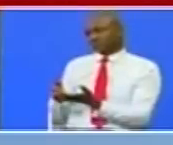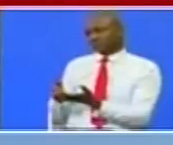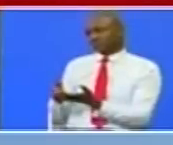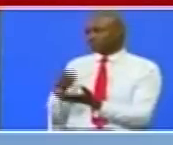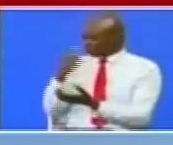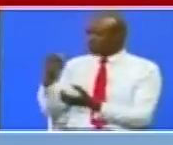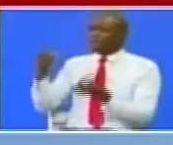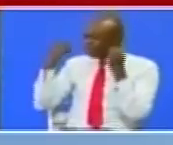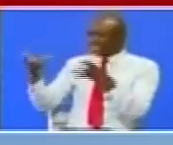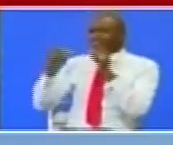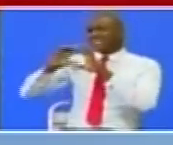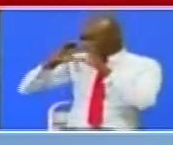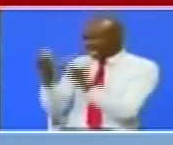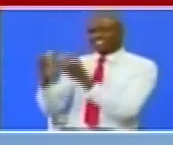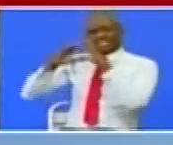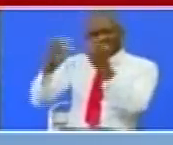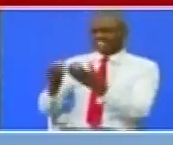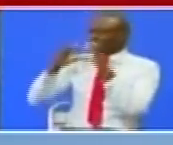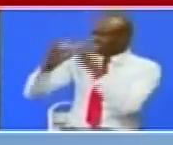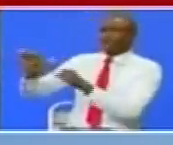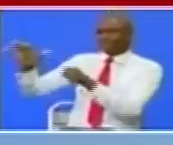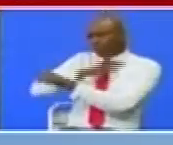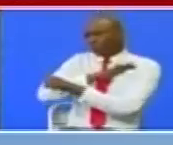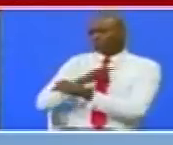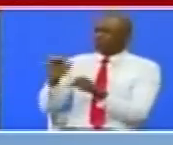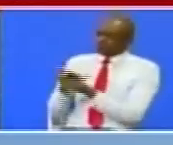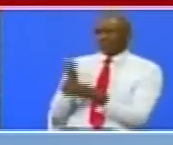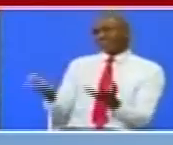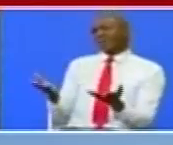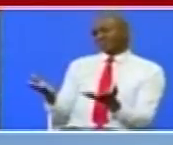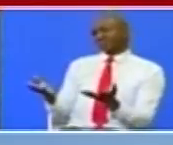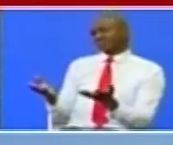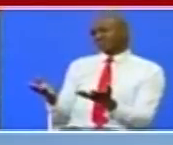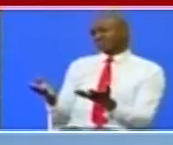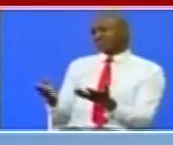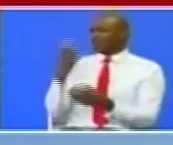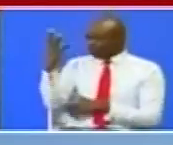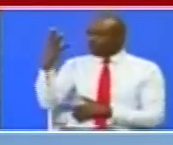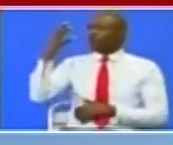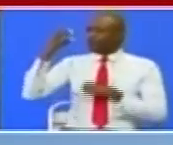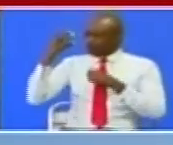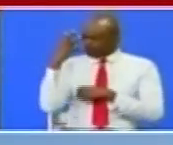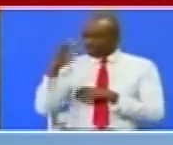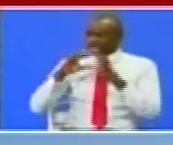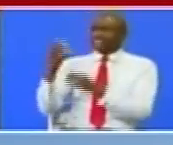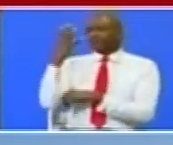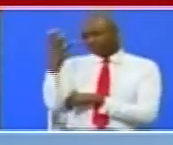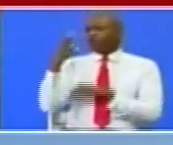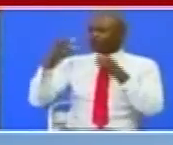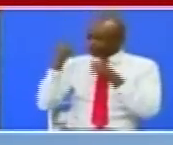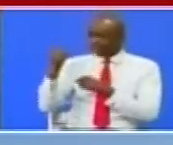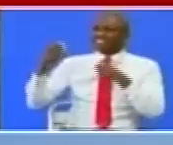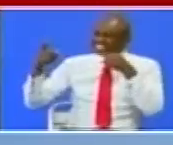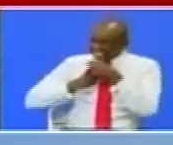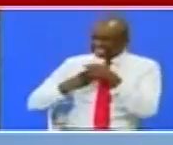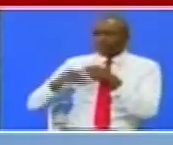So quite a number of classes we have closed down. Classes 4, 5, 6, those classes are